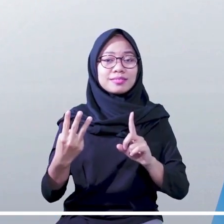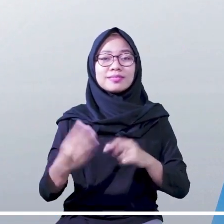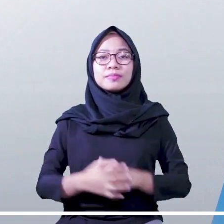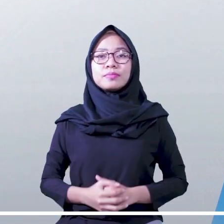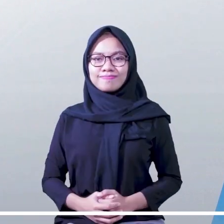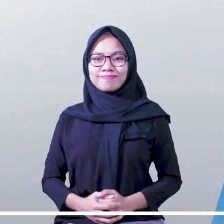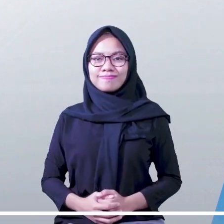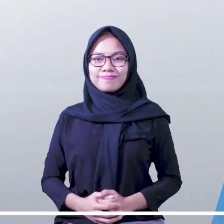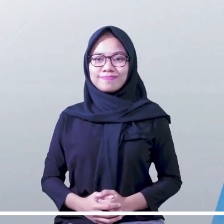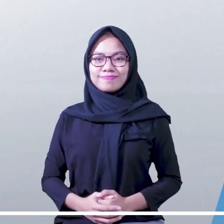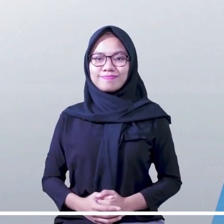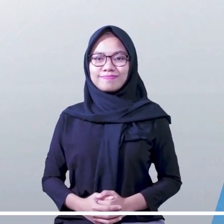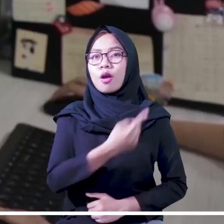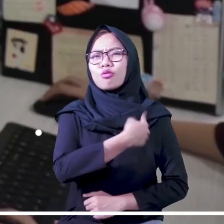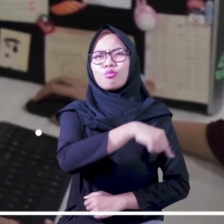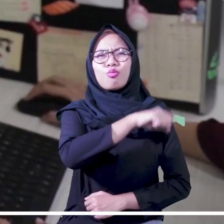2013.